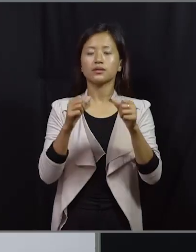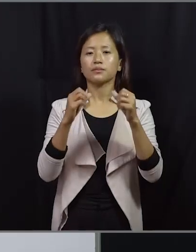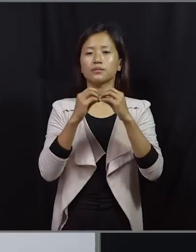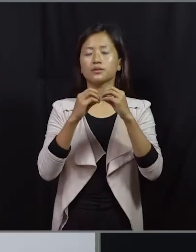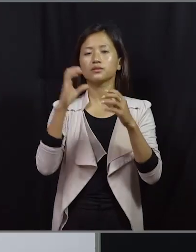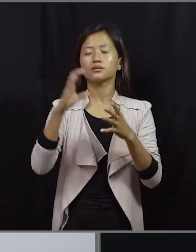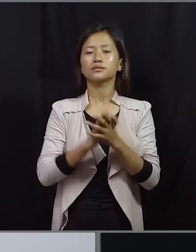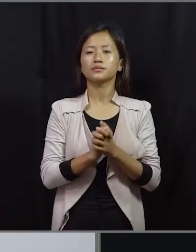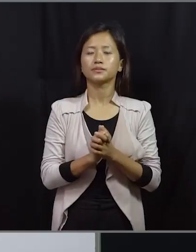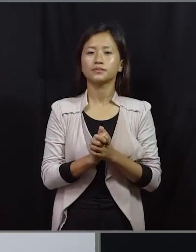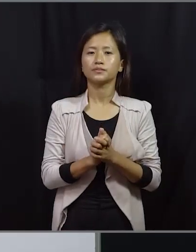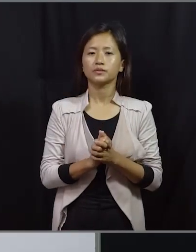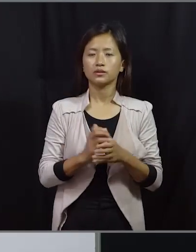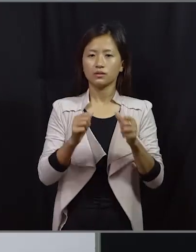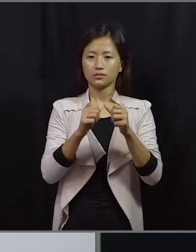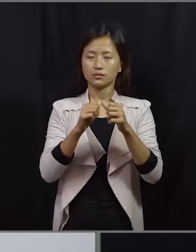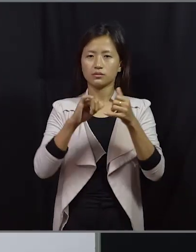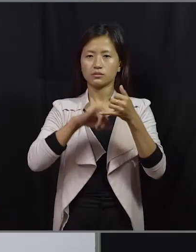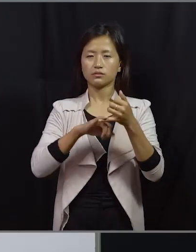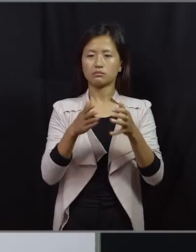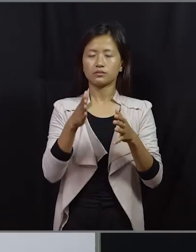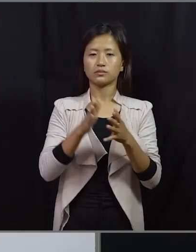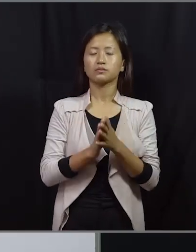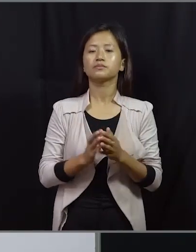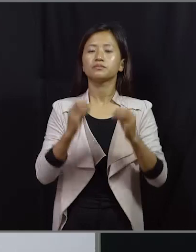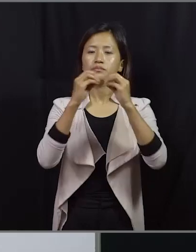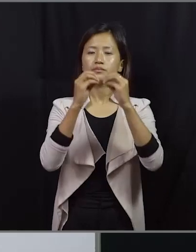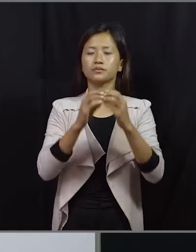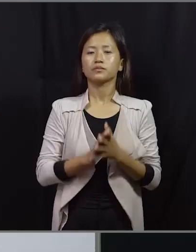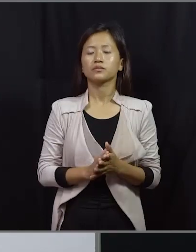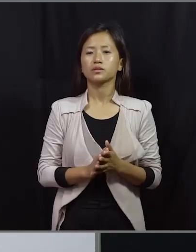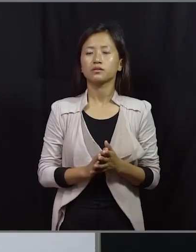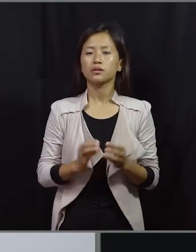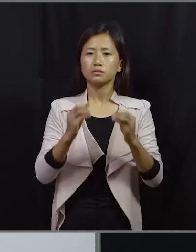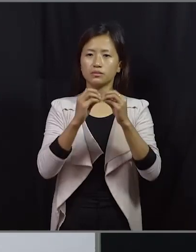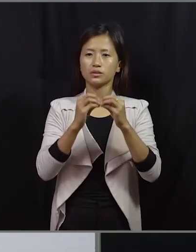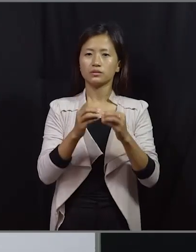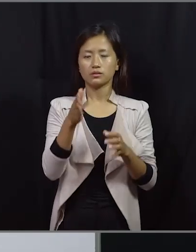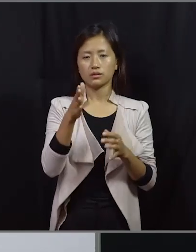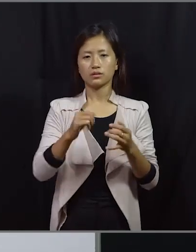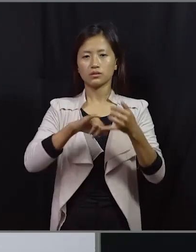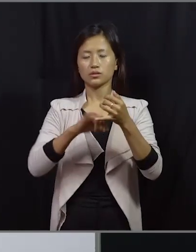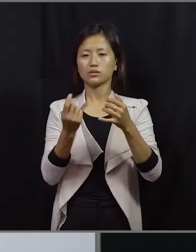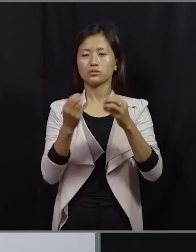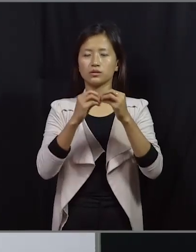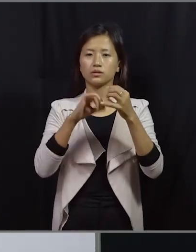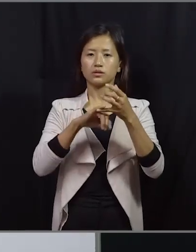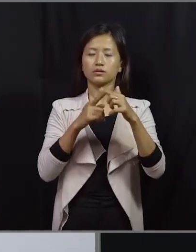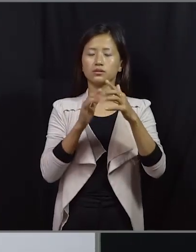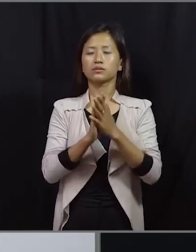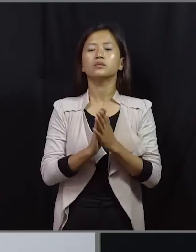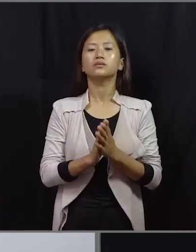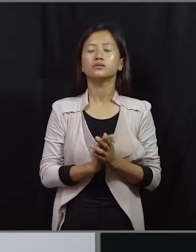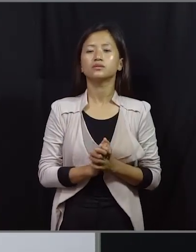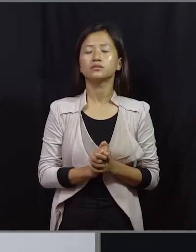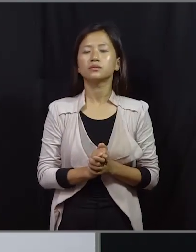See, here A is not a subset of B and B is not a subset of A. Okay, this